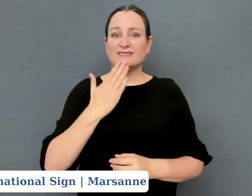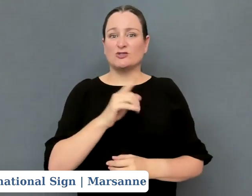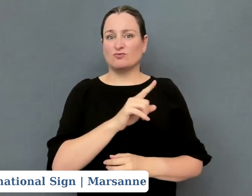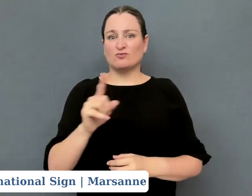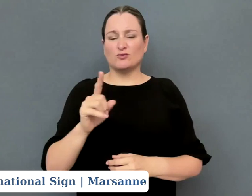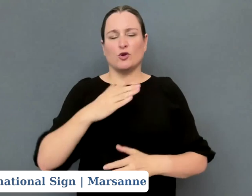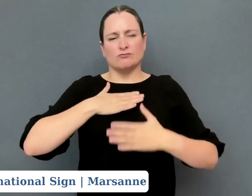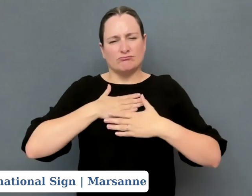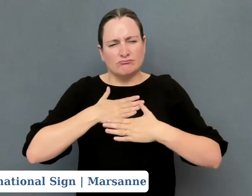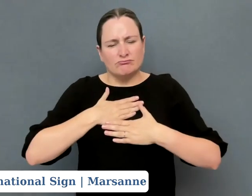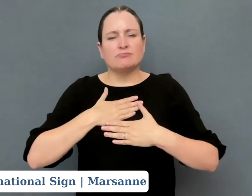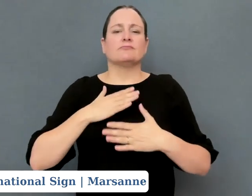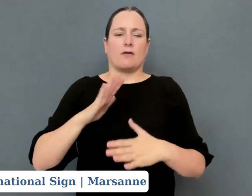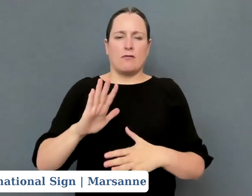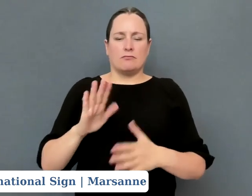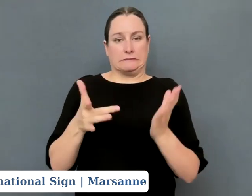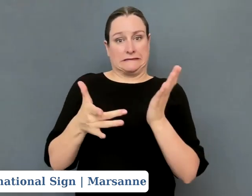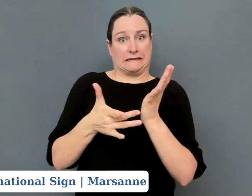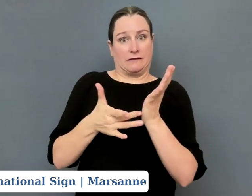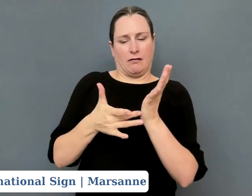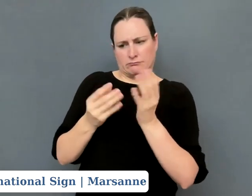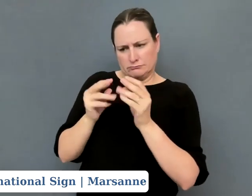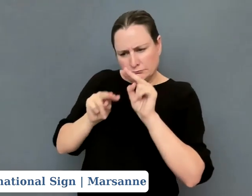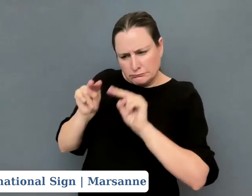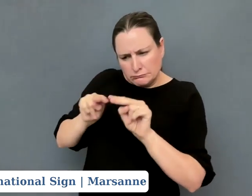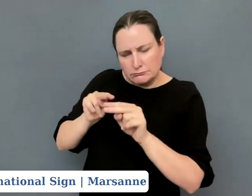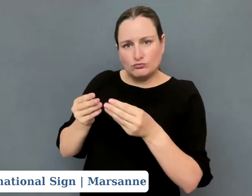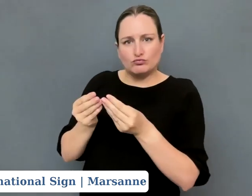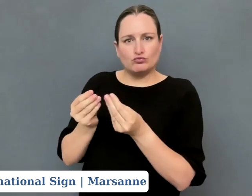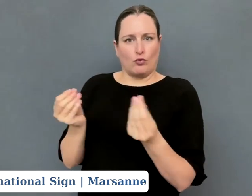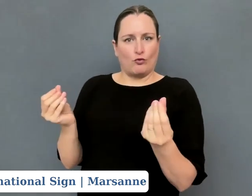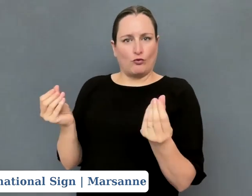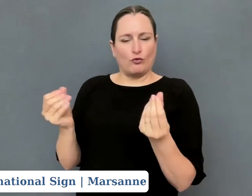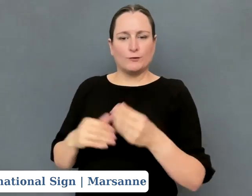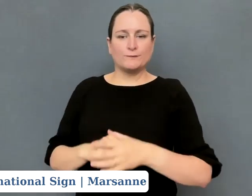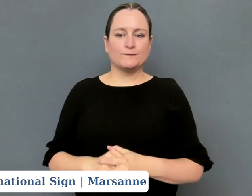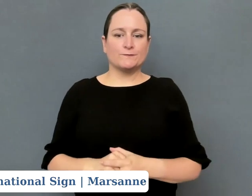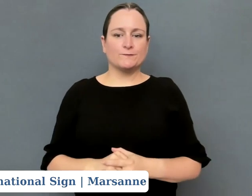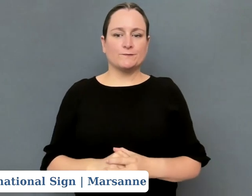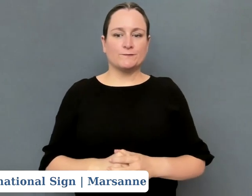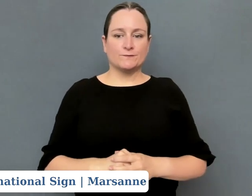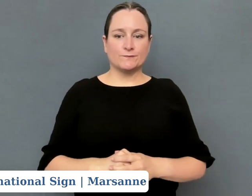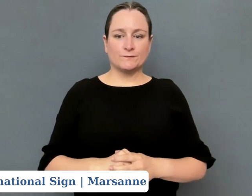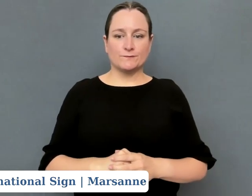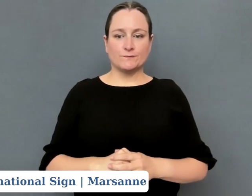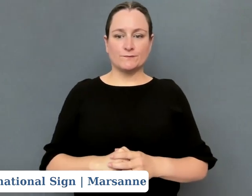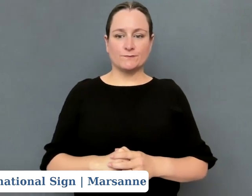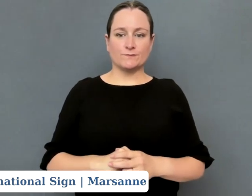technical issue. Okay. We'll continue running shortly. Could you go to the Zoom?